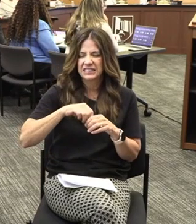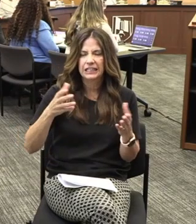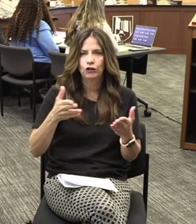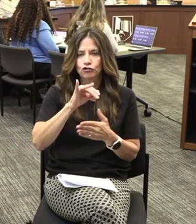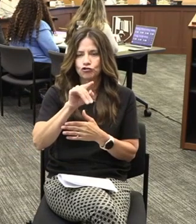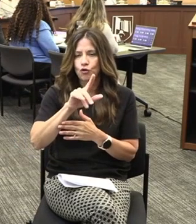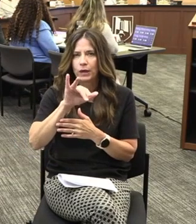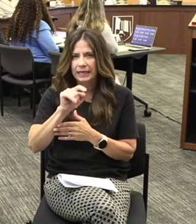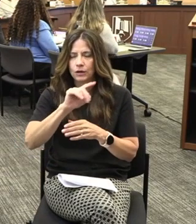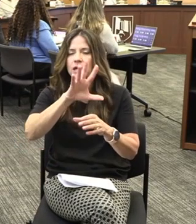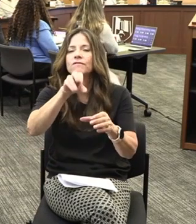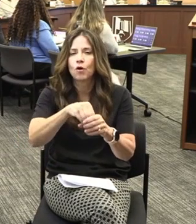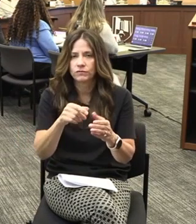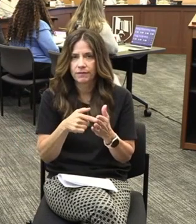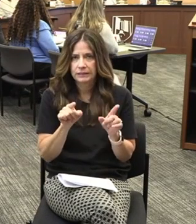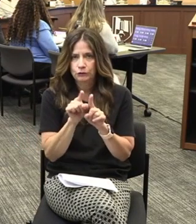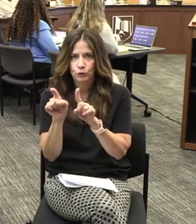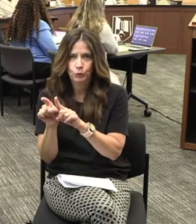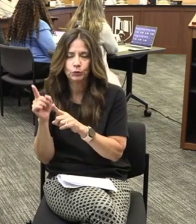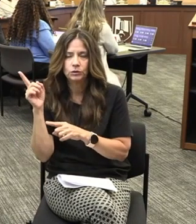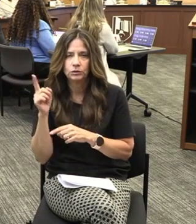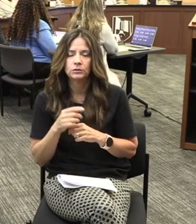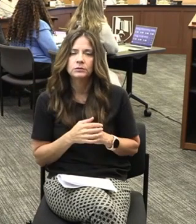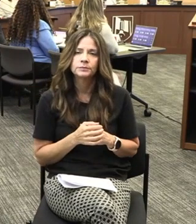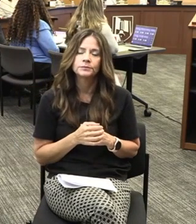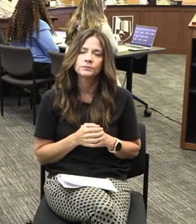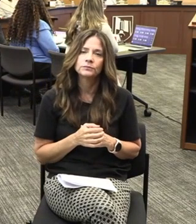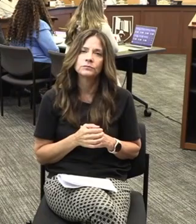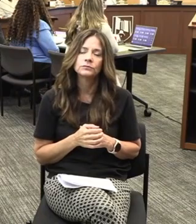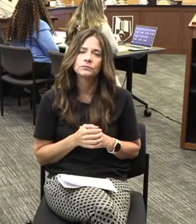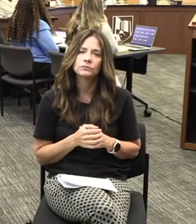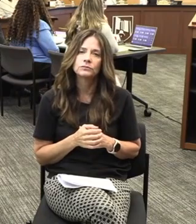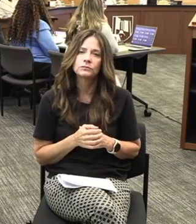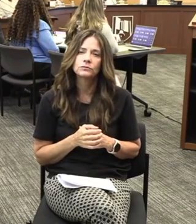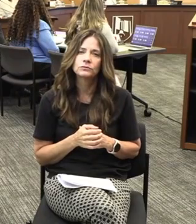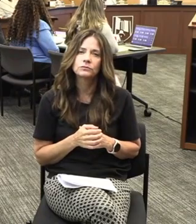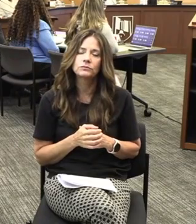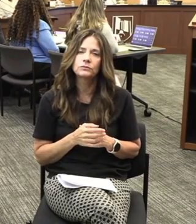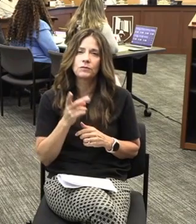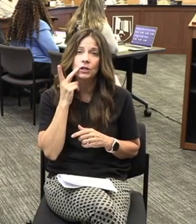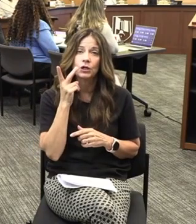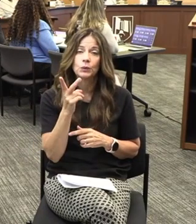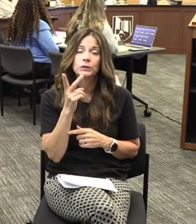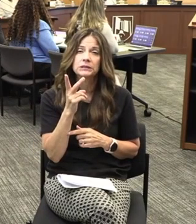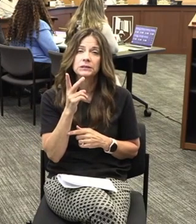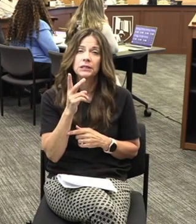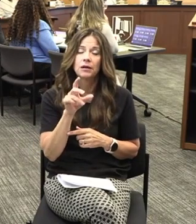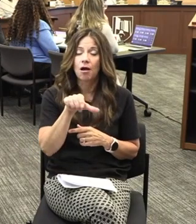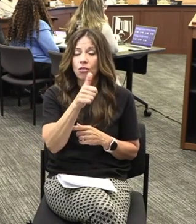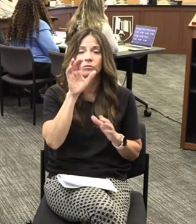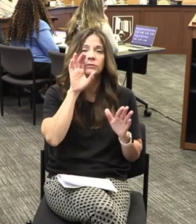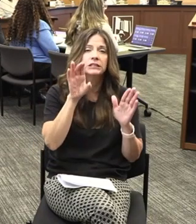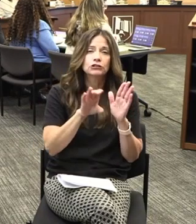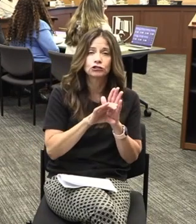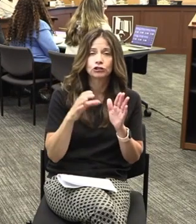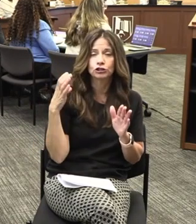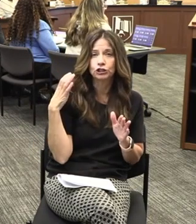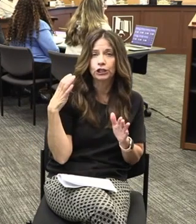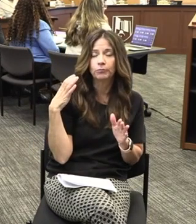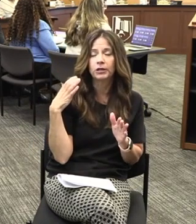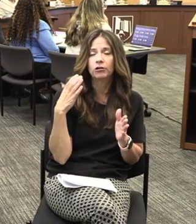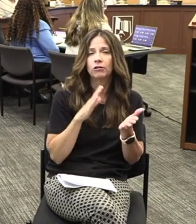of this as well. Bless you, Trustee Harry. Bless you. And you'll see in the lower right-hand corner, Chairman, just a shout